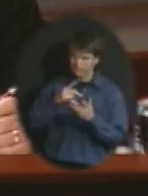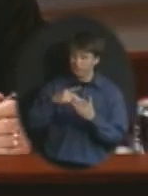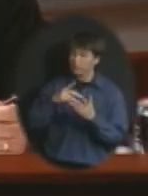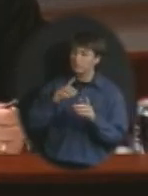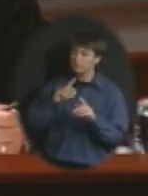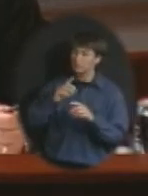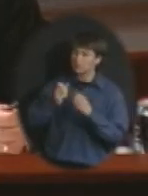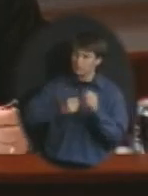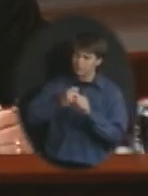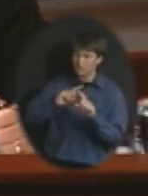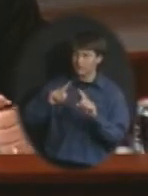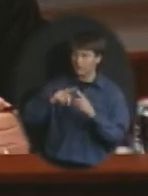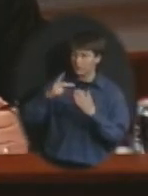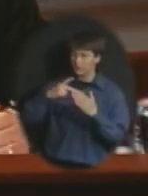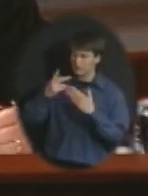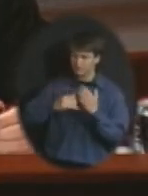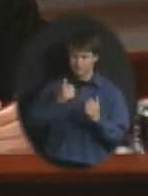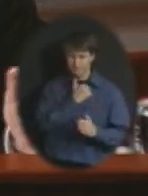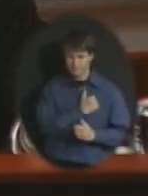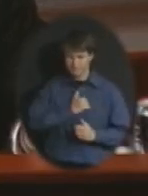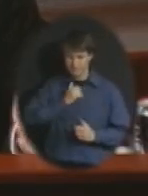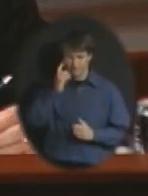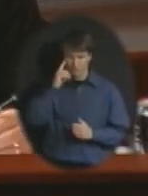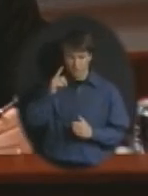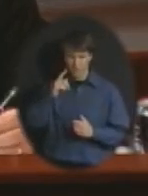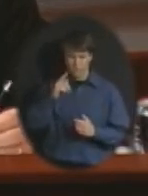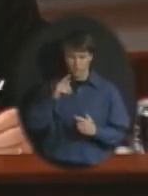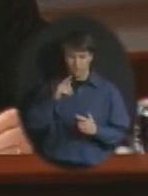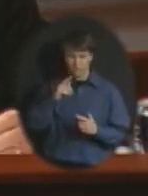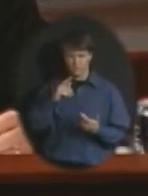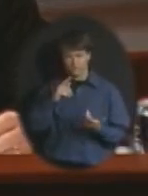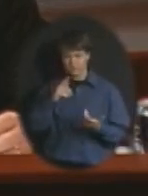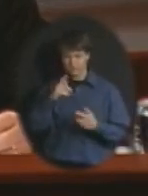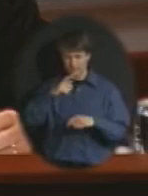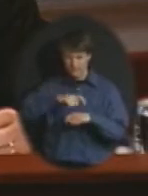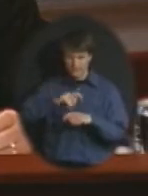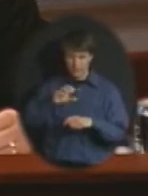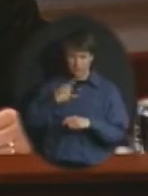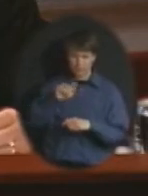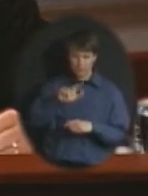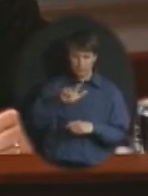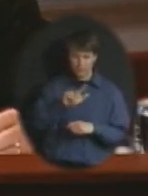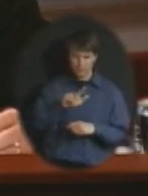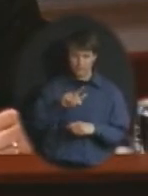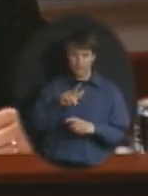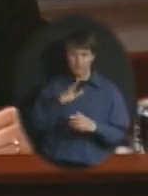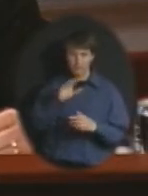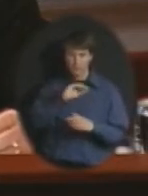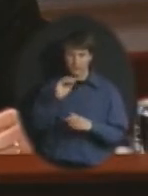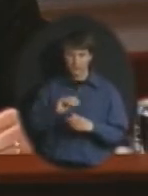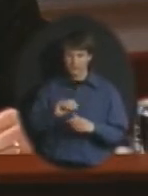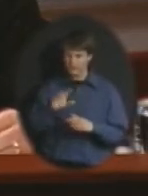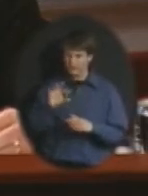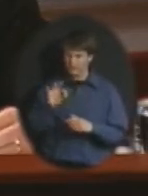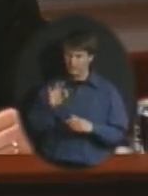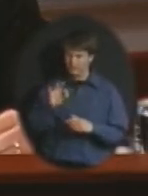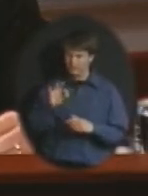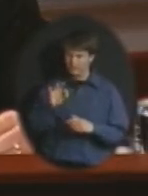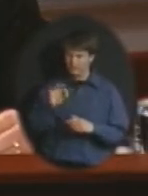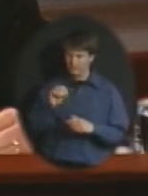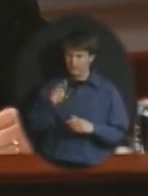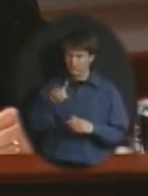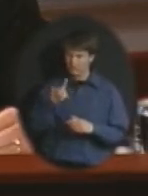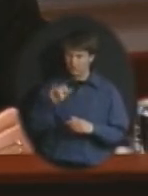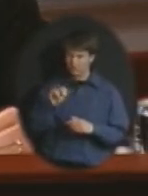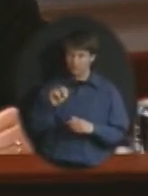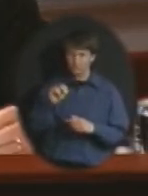apologize a little bit for the timing of this one being October 23rd. The Olathe Public Schools Foundation breakfast is early the next morning, but we'll try